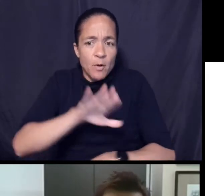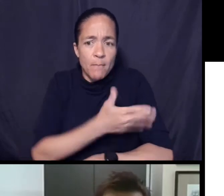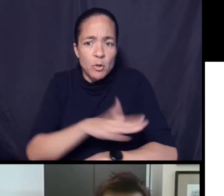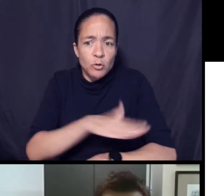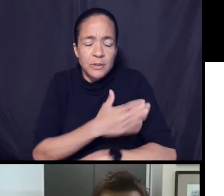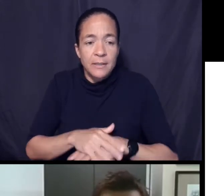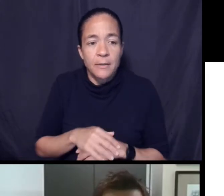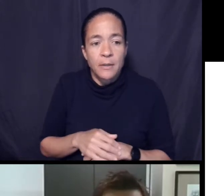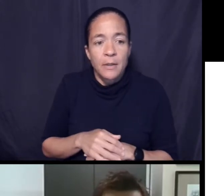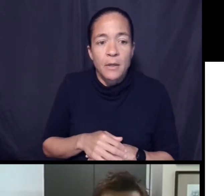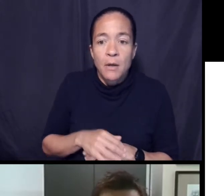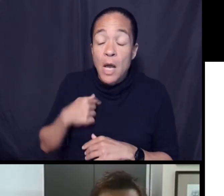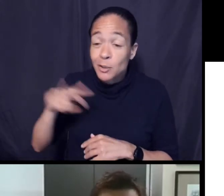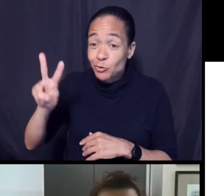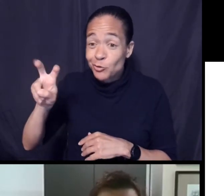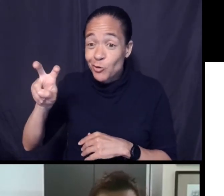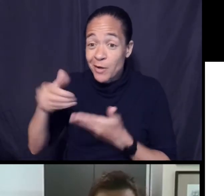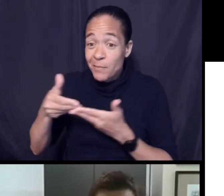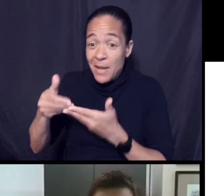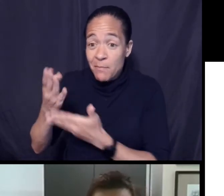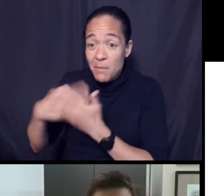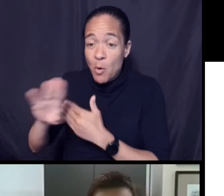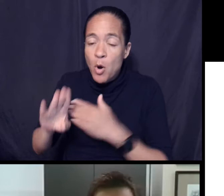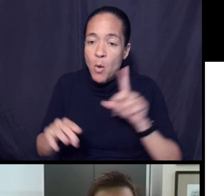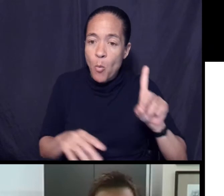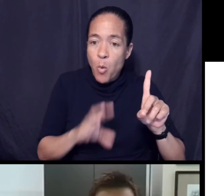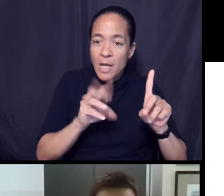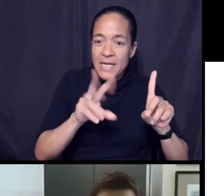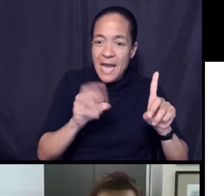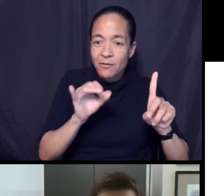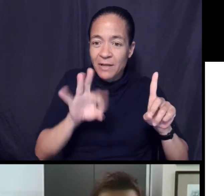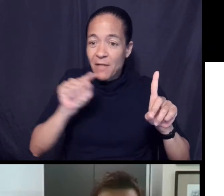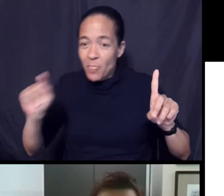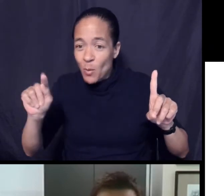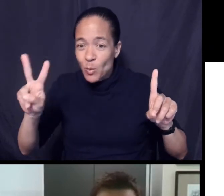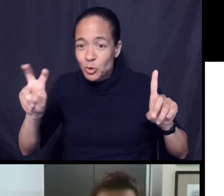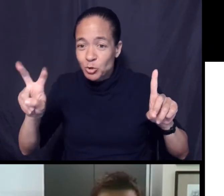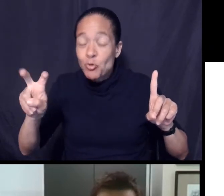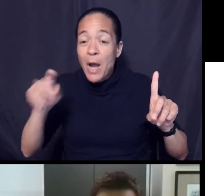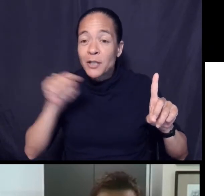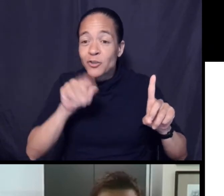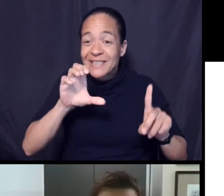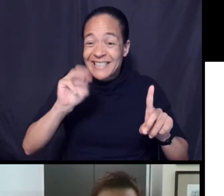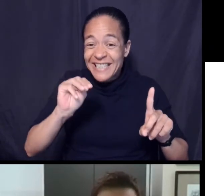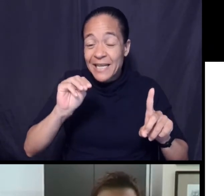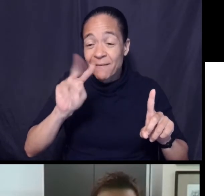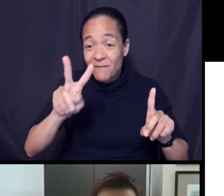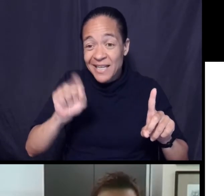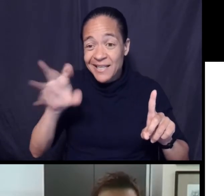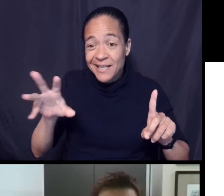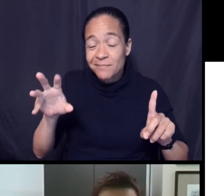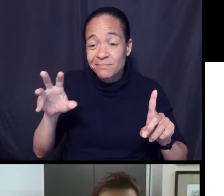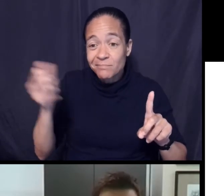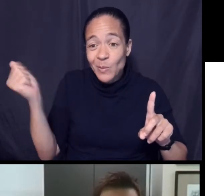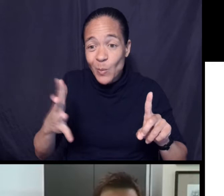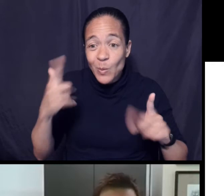For every 1 in 200 babies born, there's a chance that CMV could actually rob a child of that gift. A